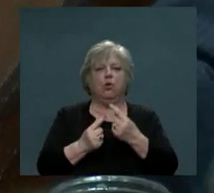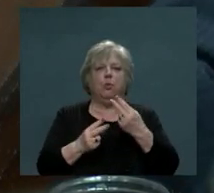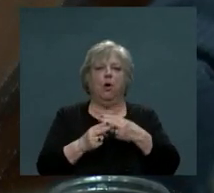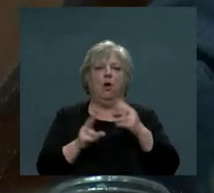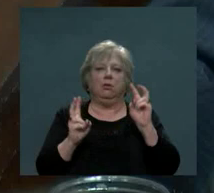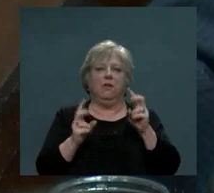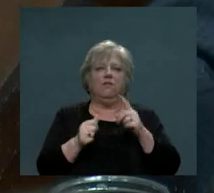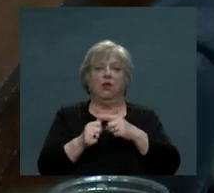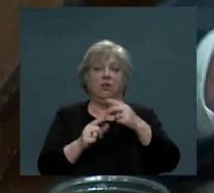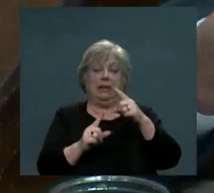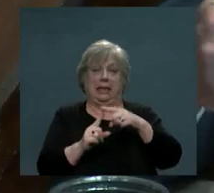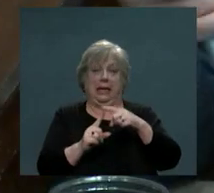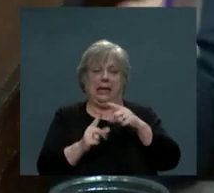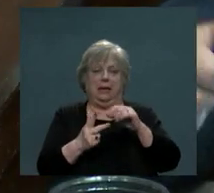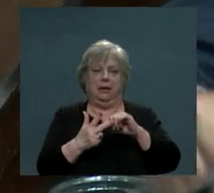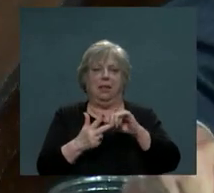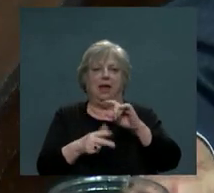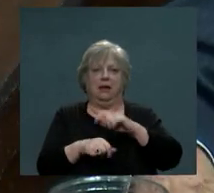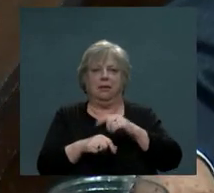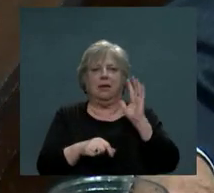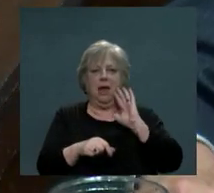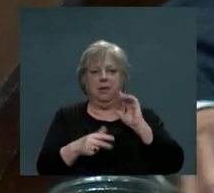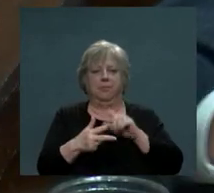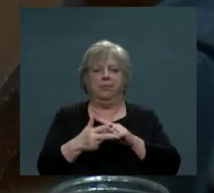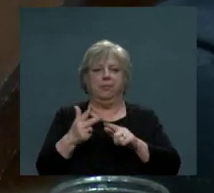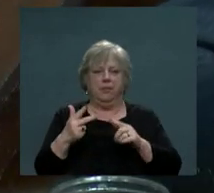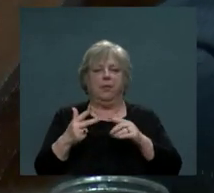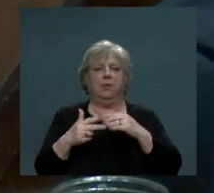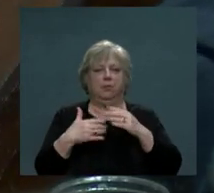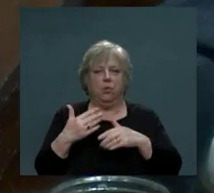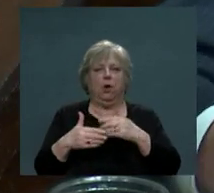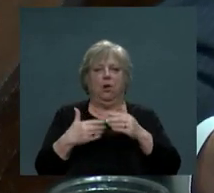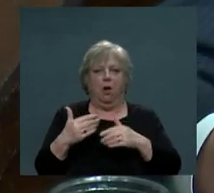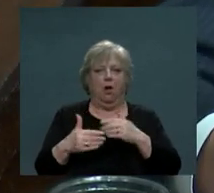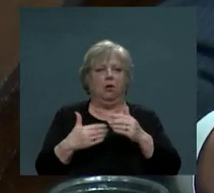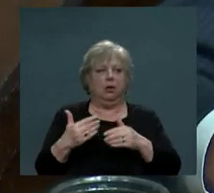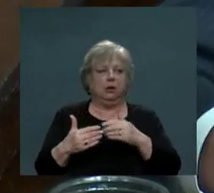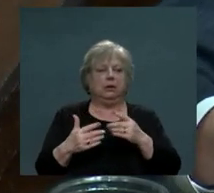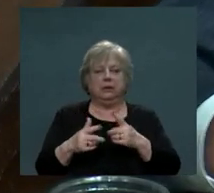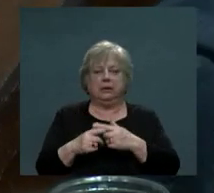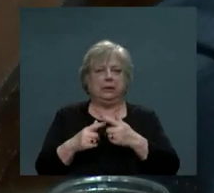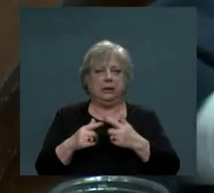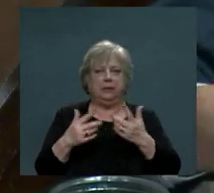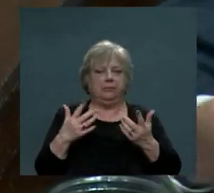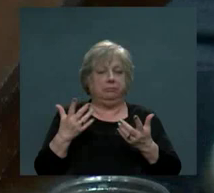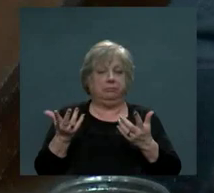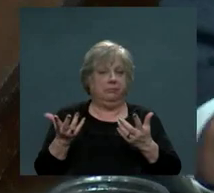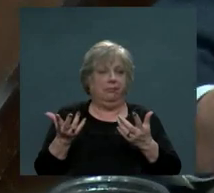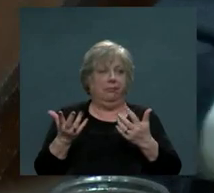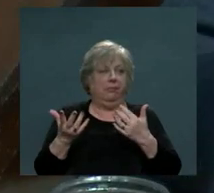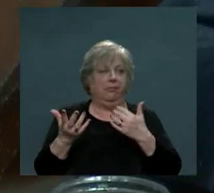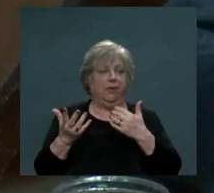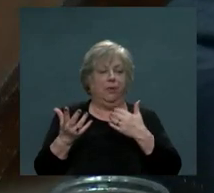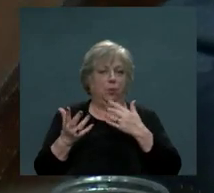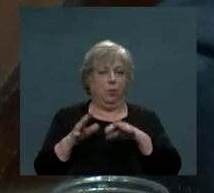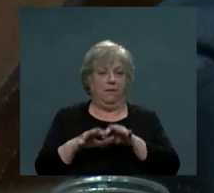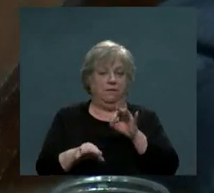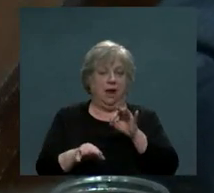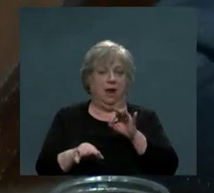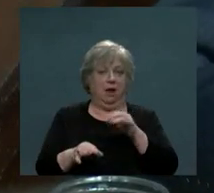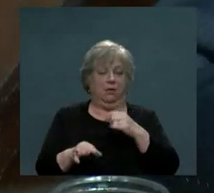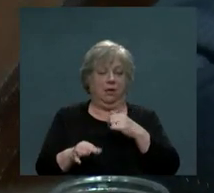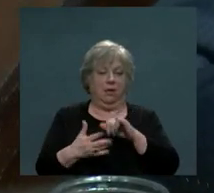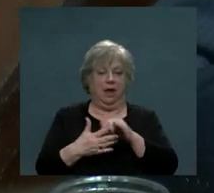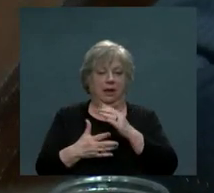time. And we kind of went along for a period of time, and then we have found that there are